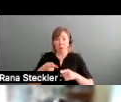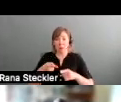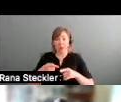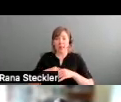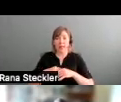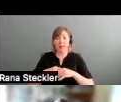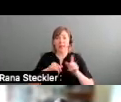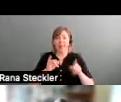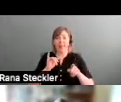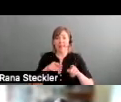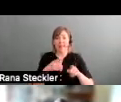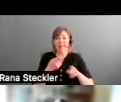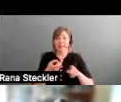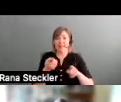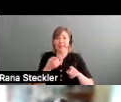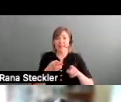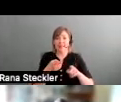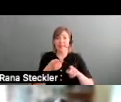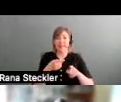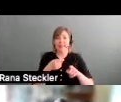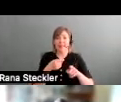this is kind